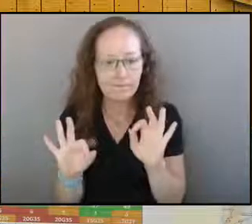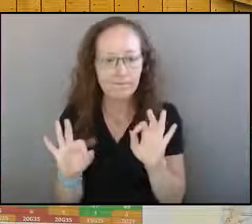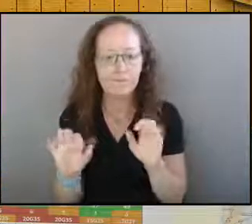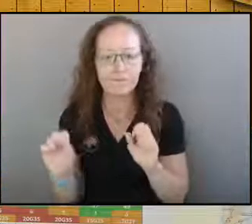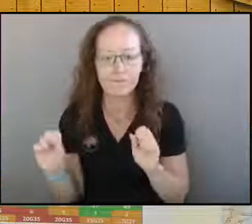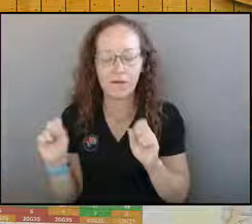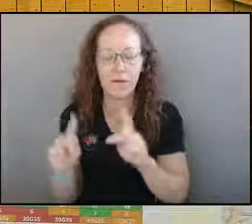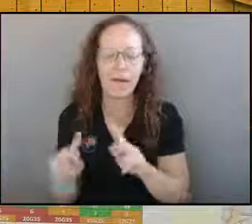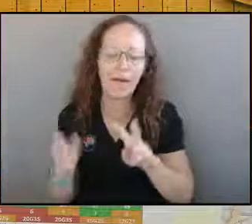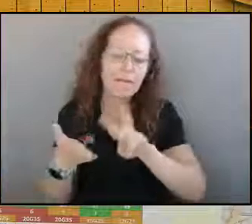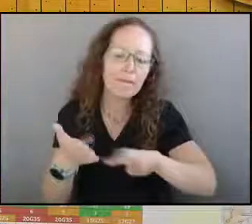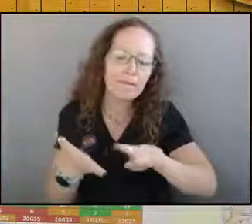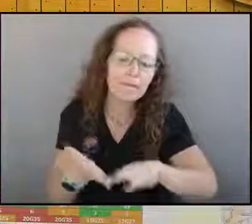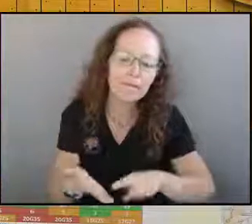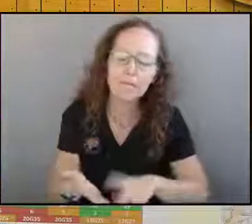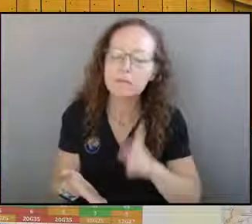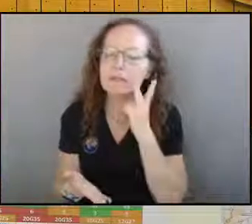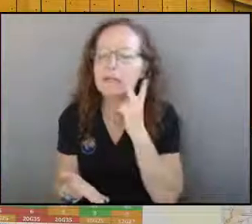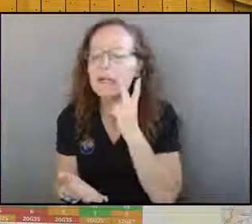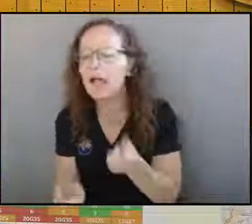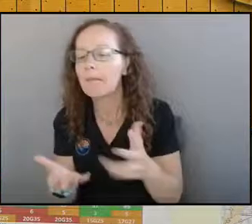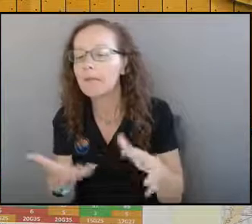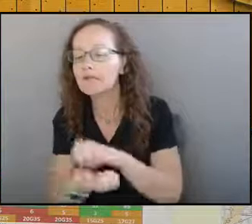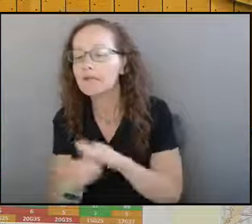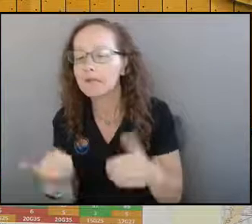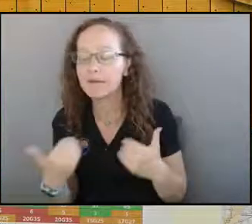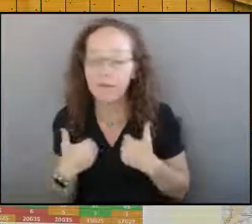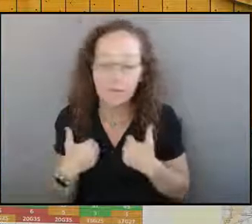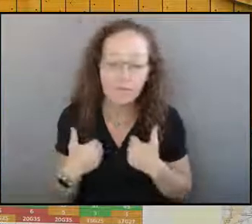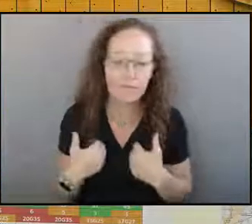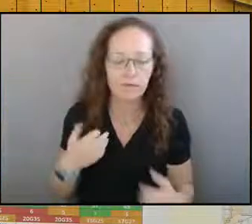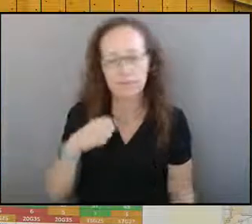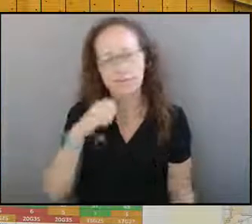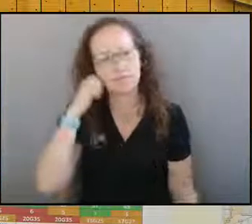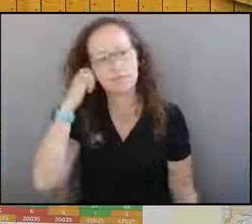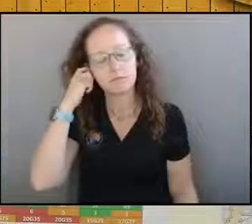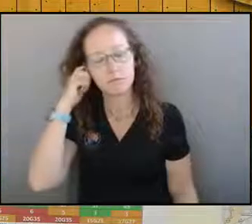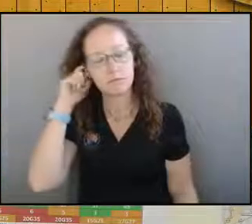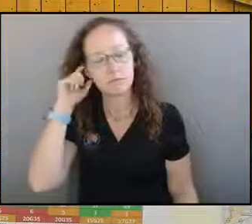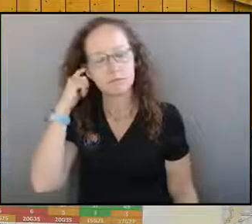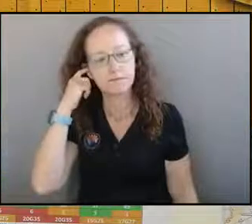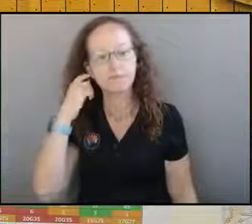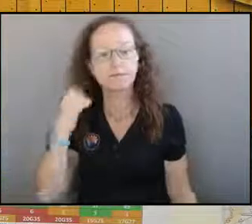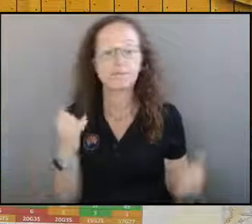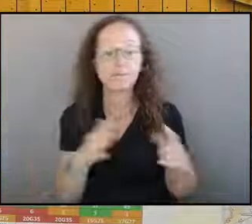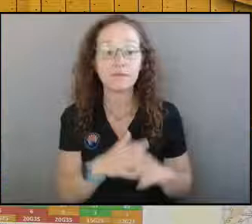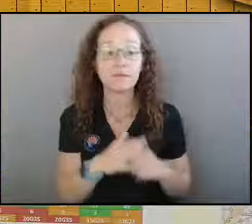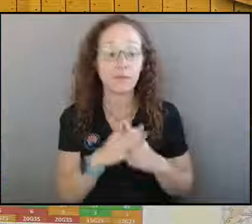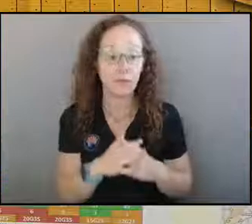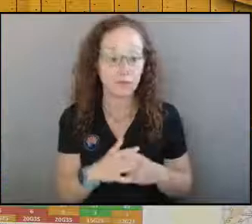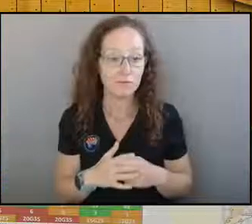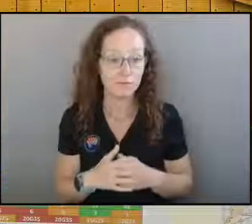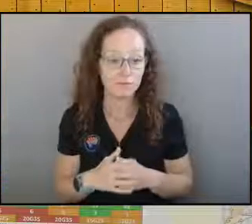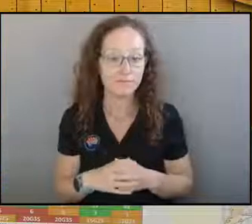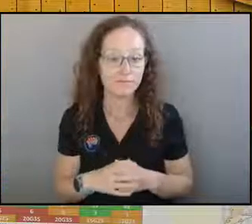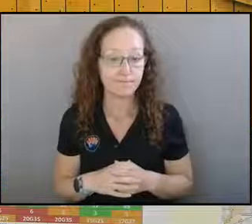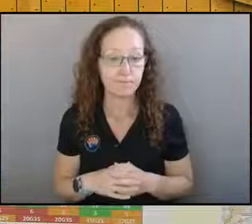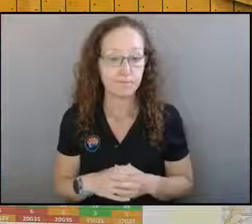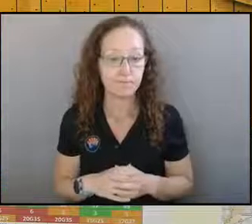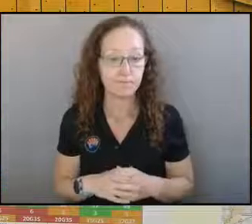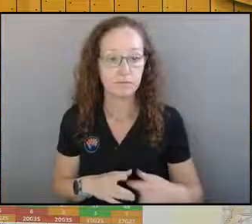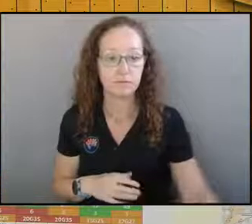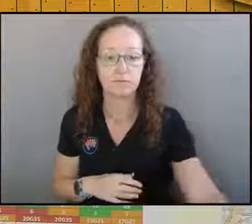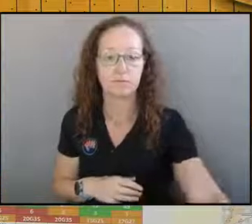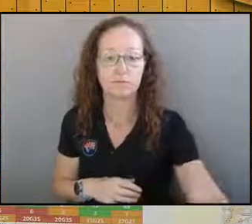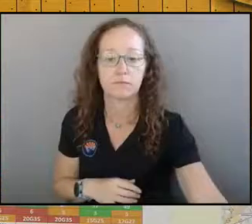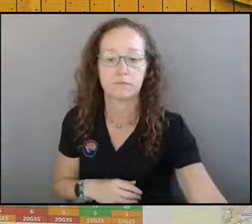and see what damage has occurred to your home. So I'm going to start here a little bit. We're going to start with this